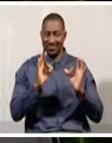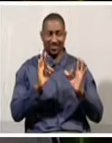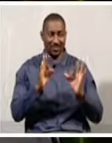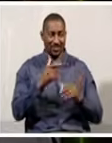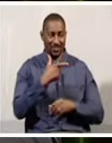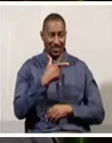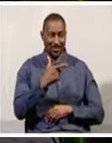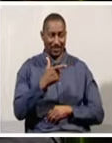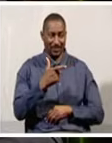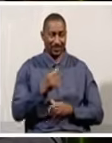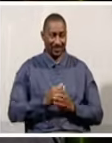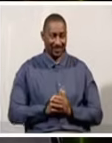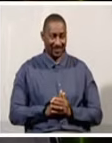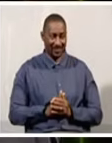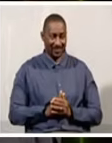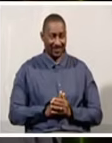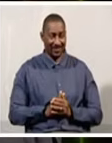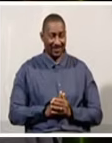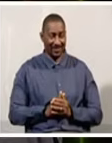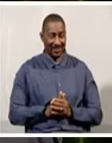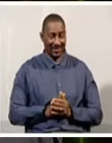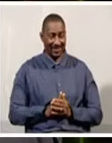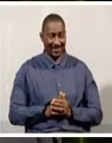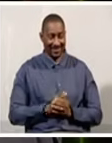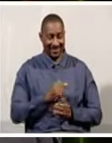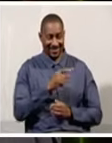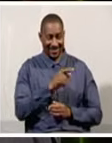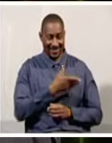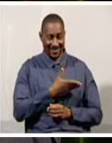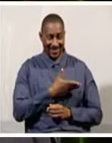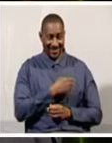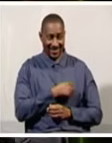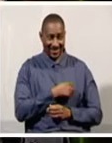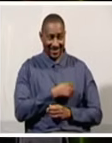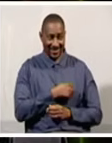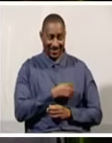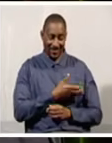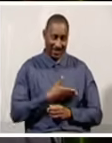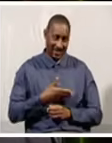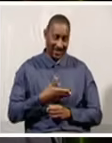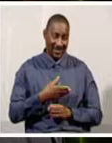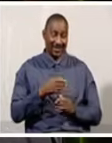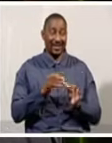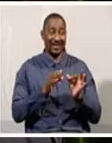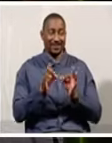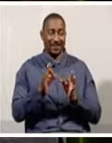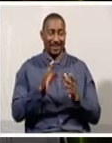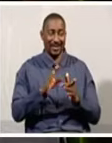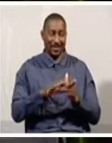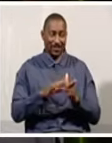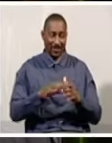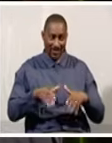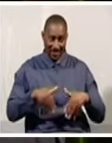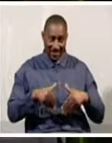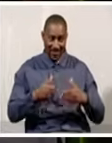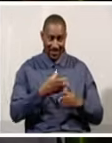Mm. Let me not keep you any longer. Elago Shitaatala, of course, just reflecting on the role the president